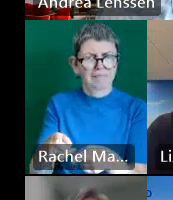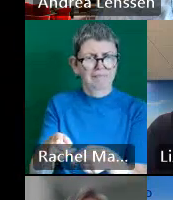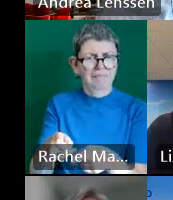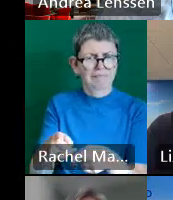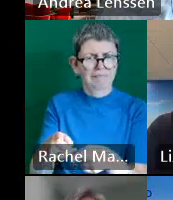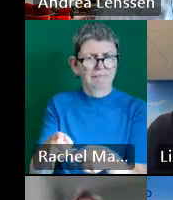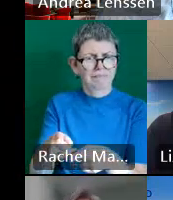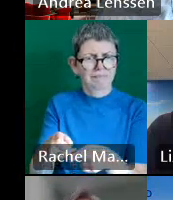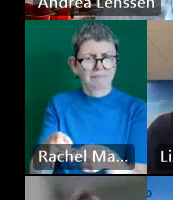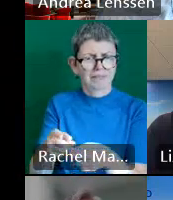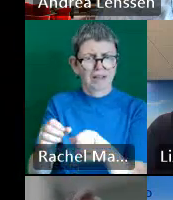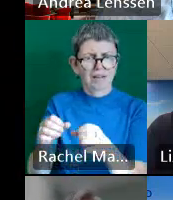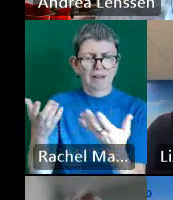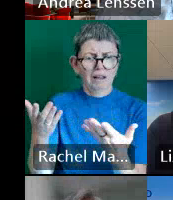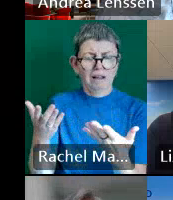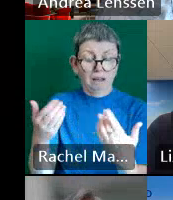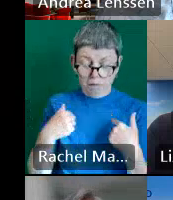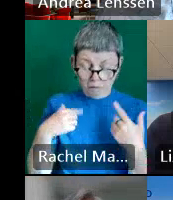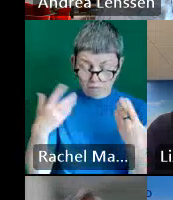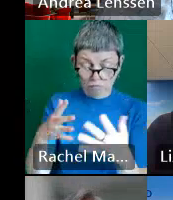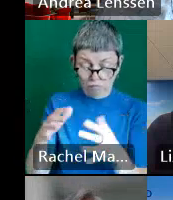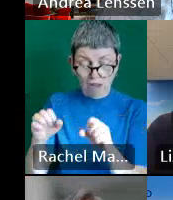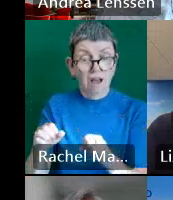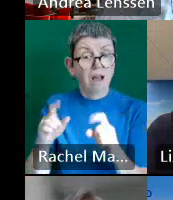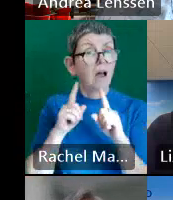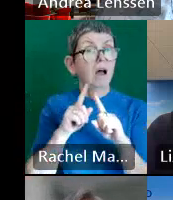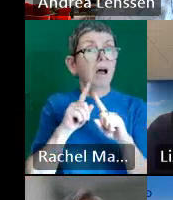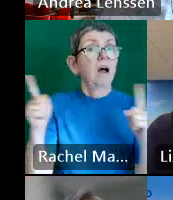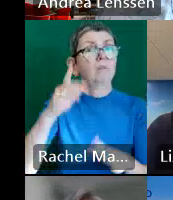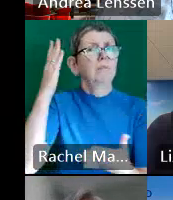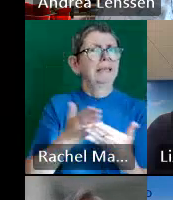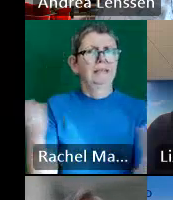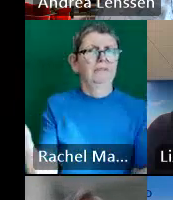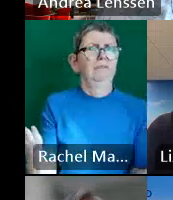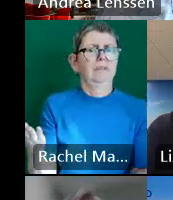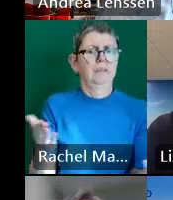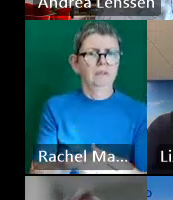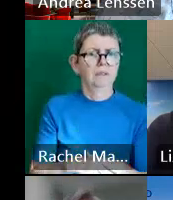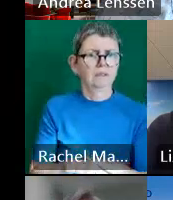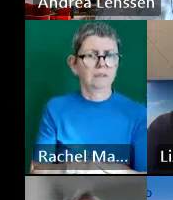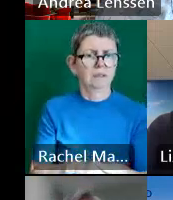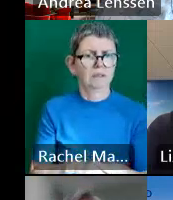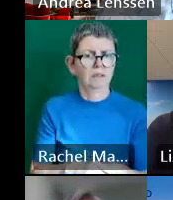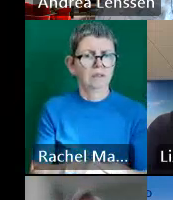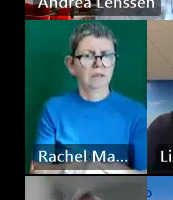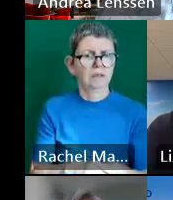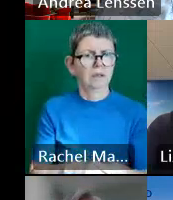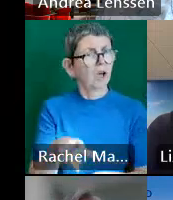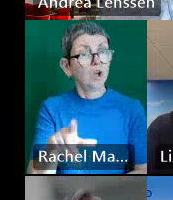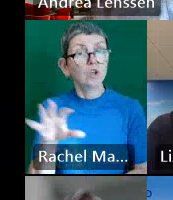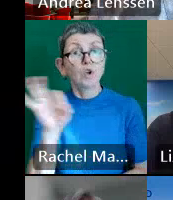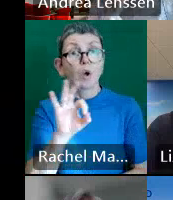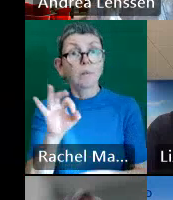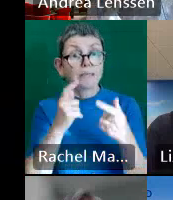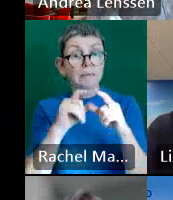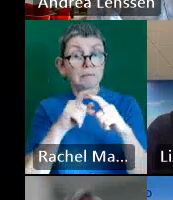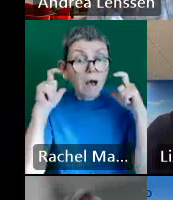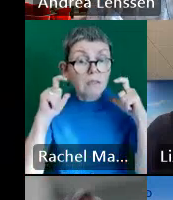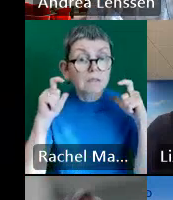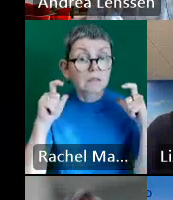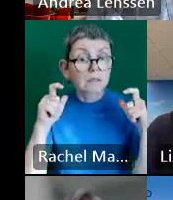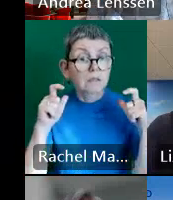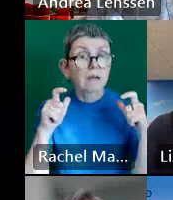I did not even I would not even believe it for a second. By the way, they didn't wear no mask, no even mask, and